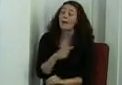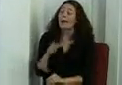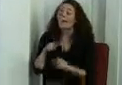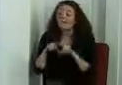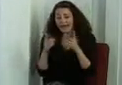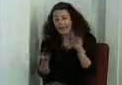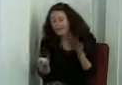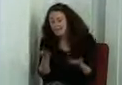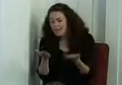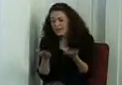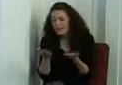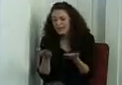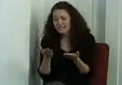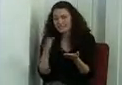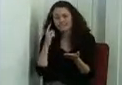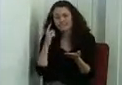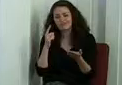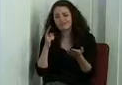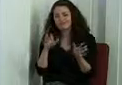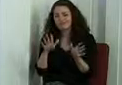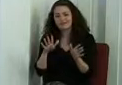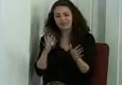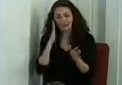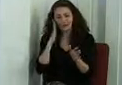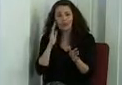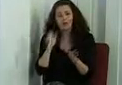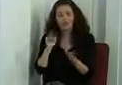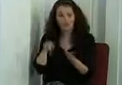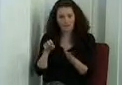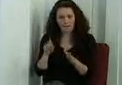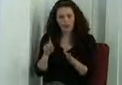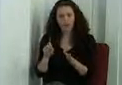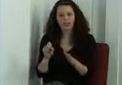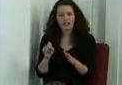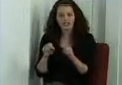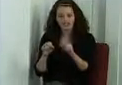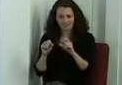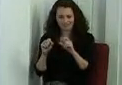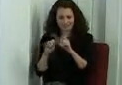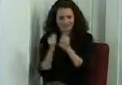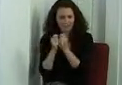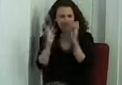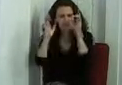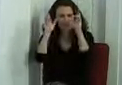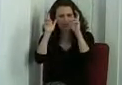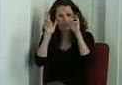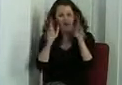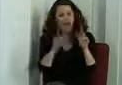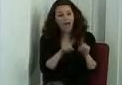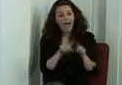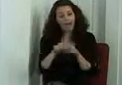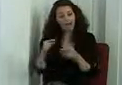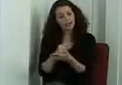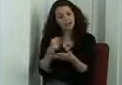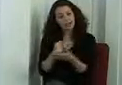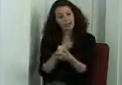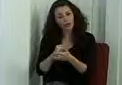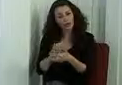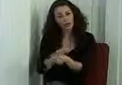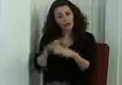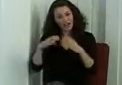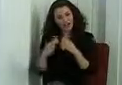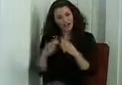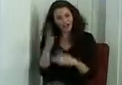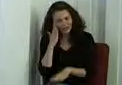we can just relieve that with basketball this evening. It's a basketball and a gospel concert. Can you believe that those two